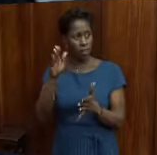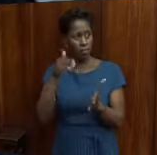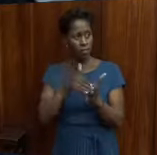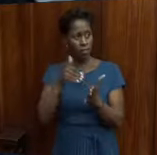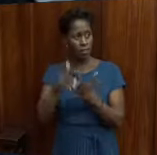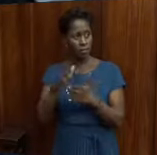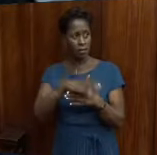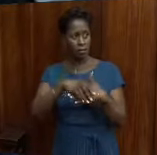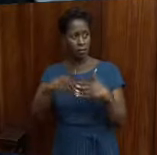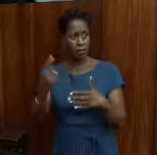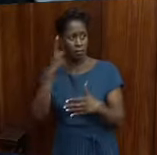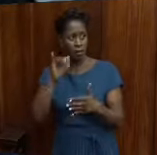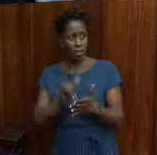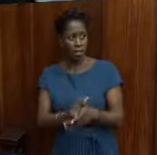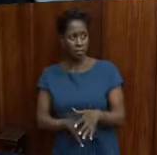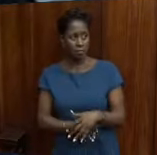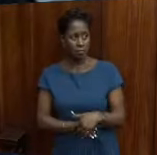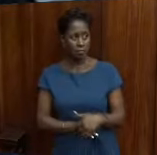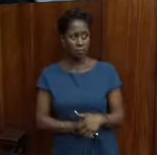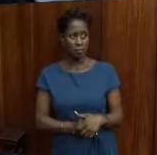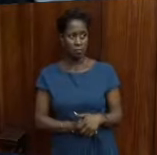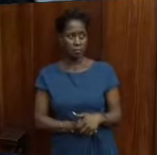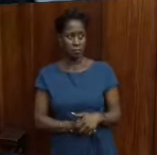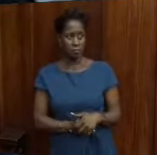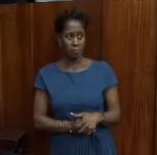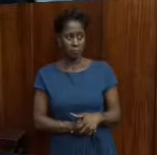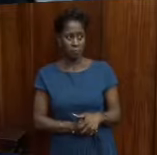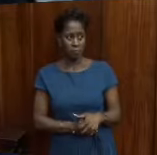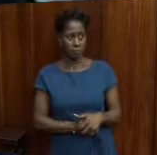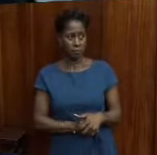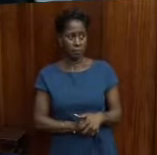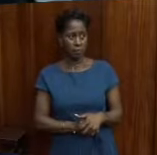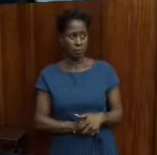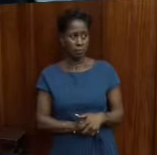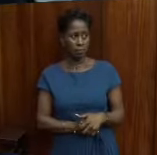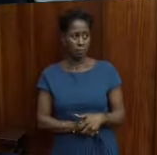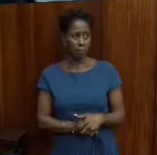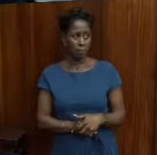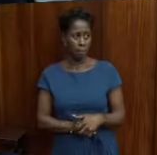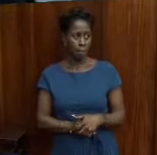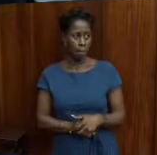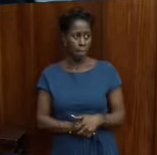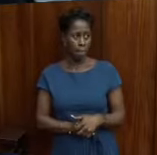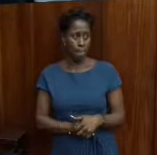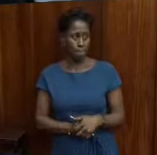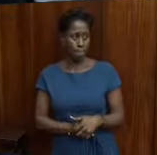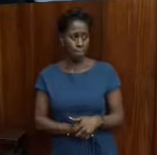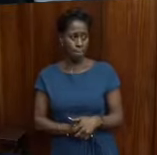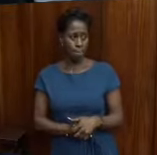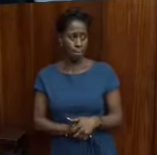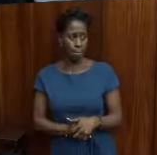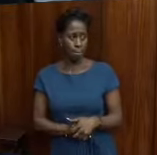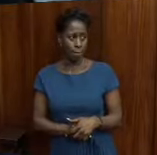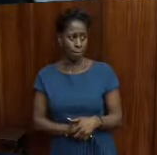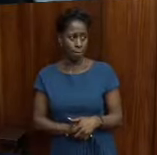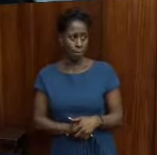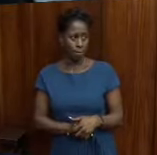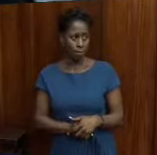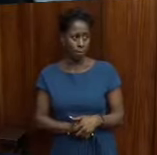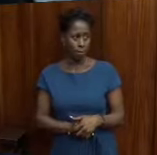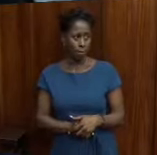of Caribbean banks to construct a new terminal. Mr. Speaker, in August 2021, Cabinet